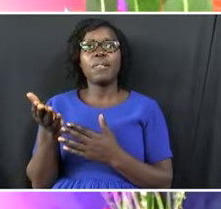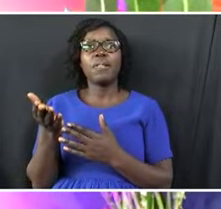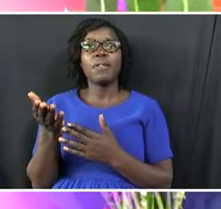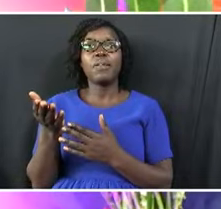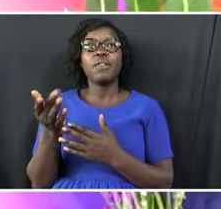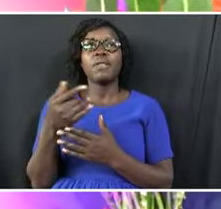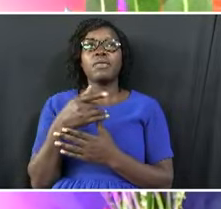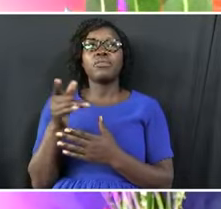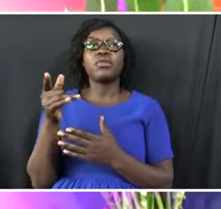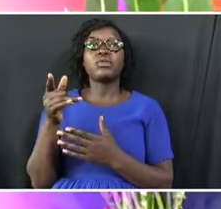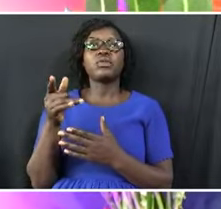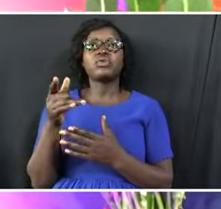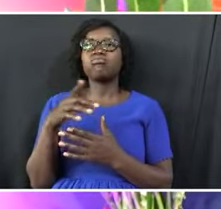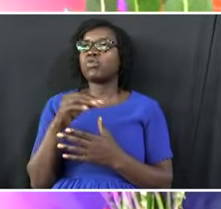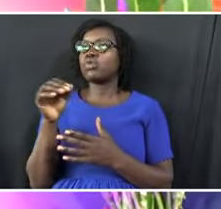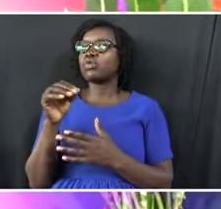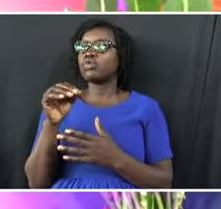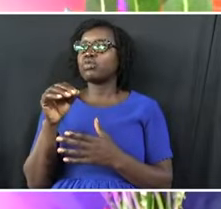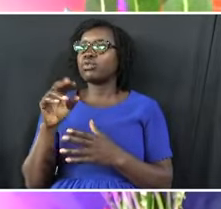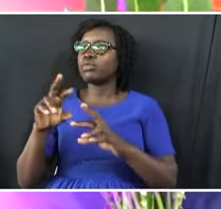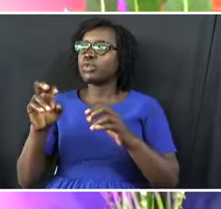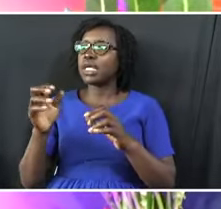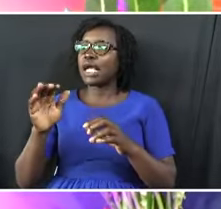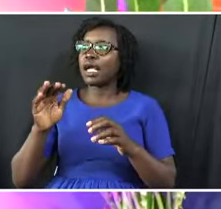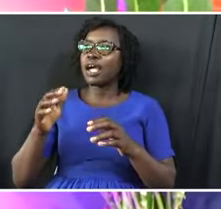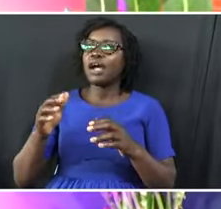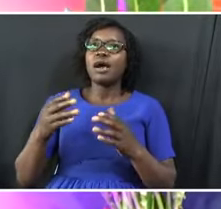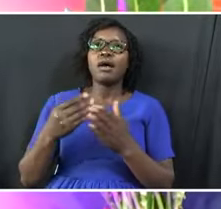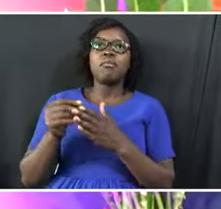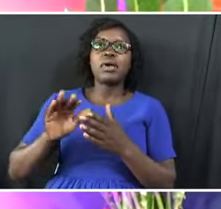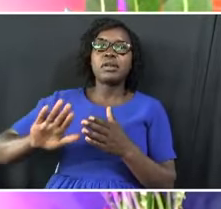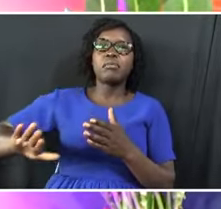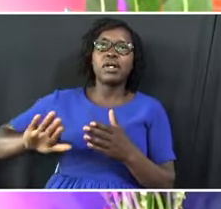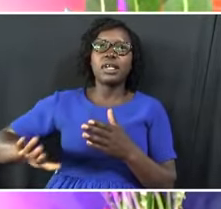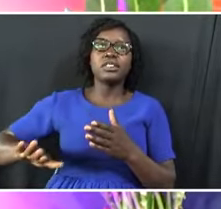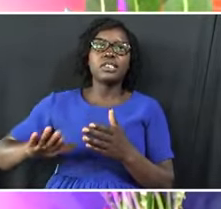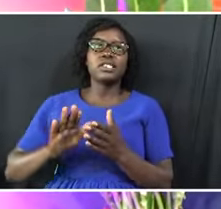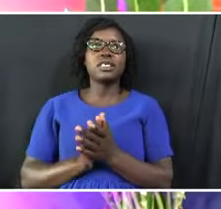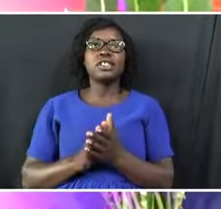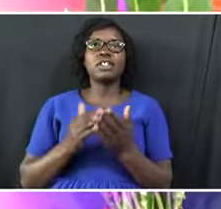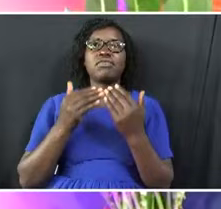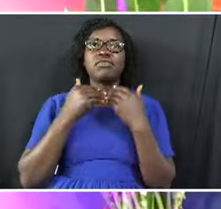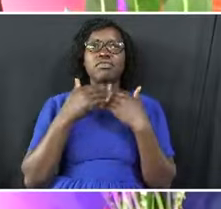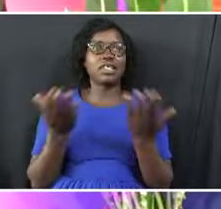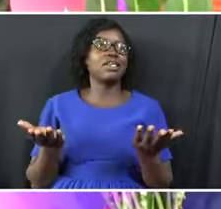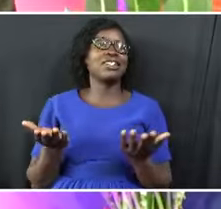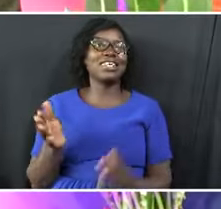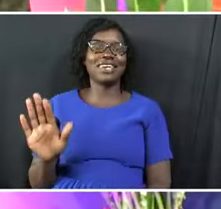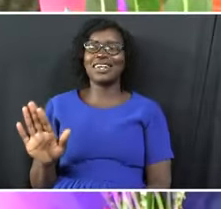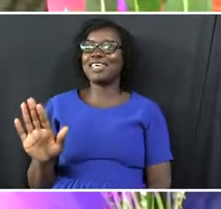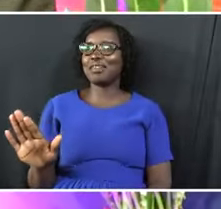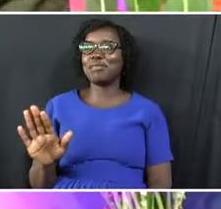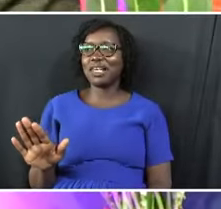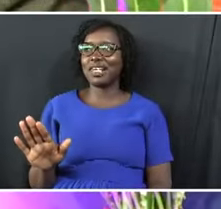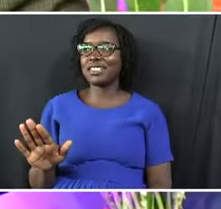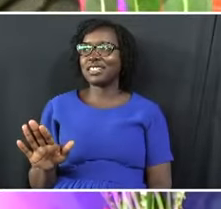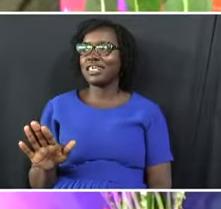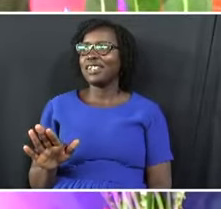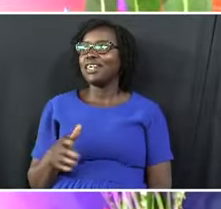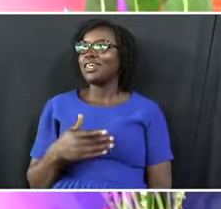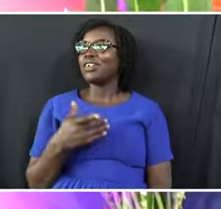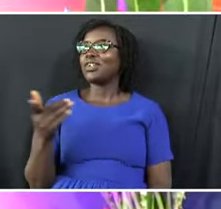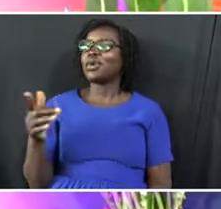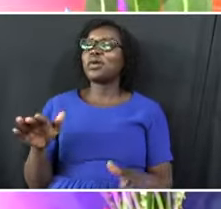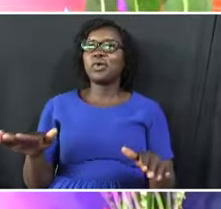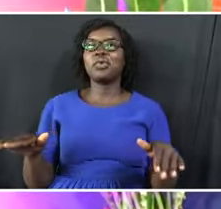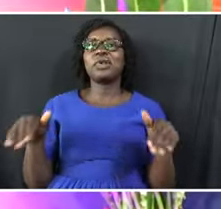of us who are fond of going to check balances, even if when we know there's nothing left, I don't know whether you're waiting for angels to